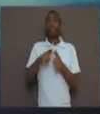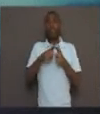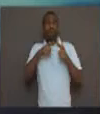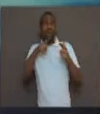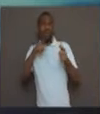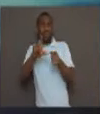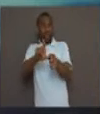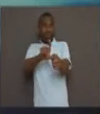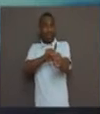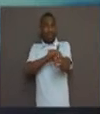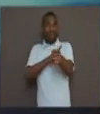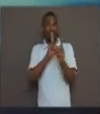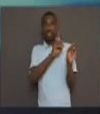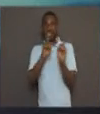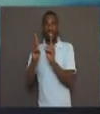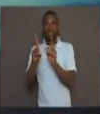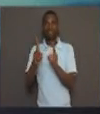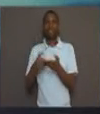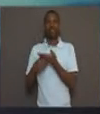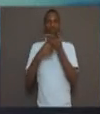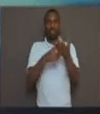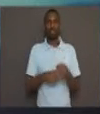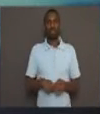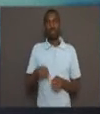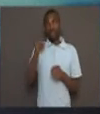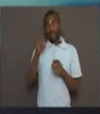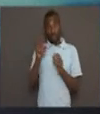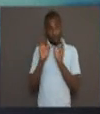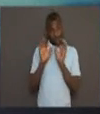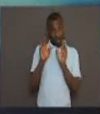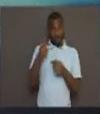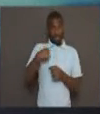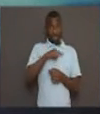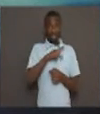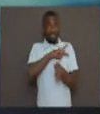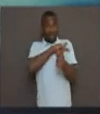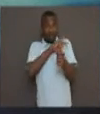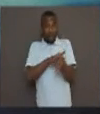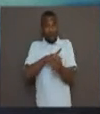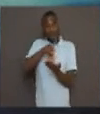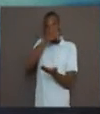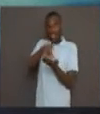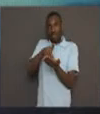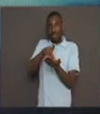distances. Without them, we could not power an entire city.